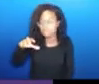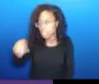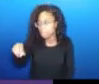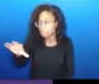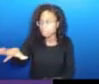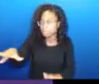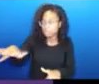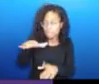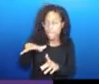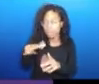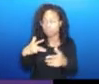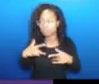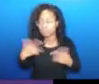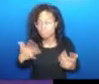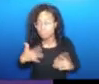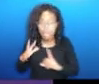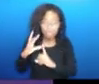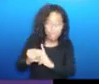do you want to work in?